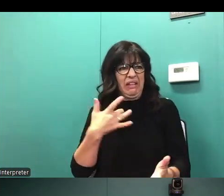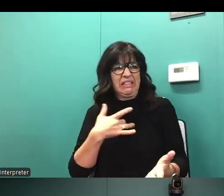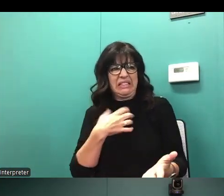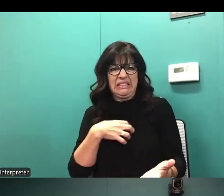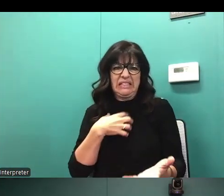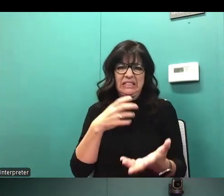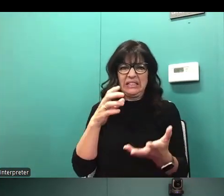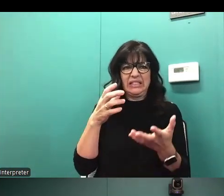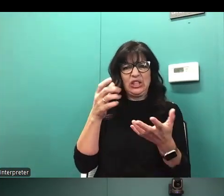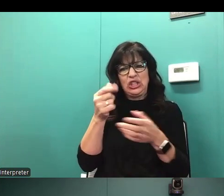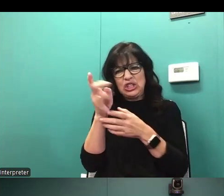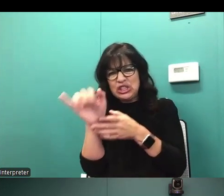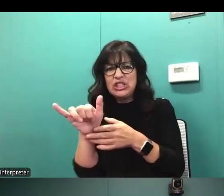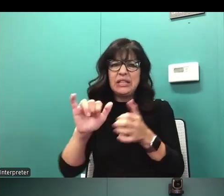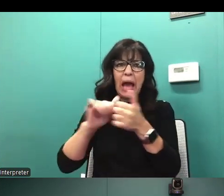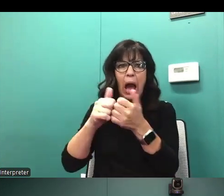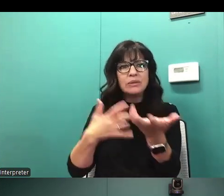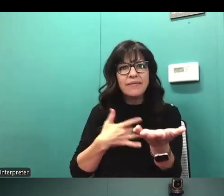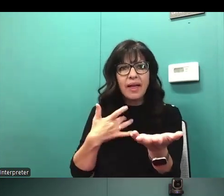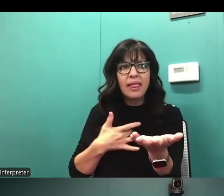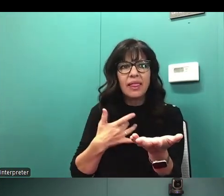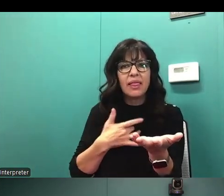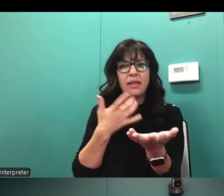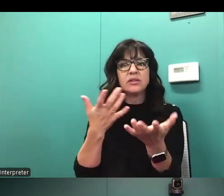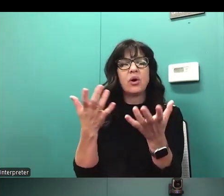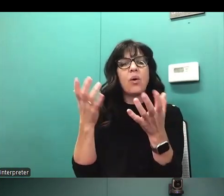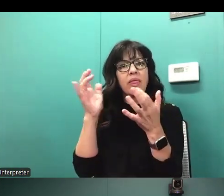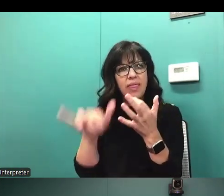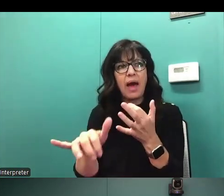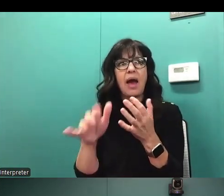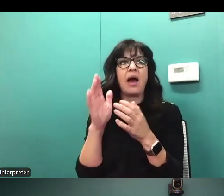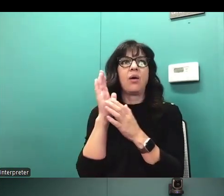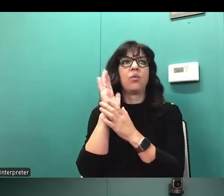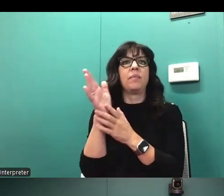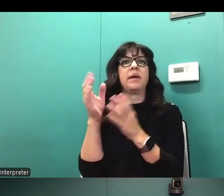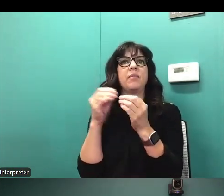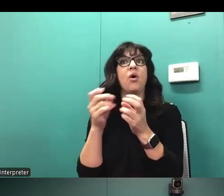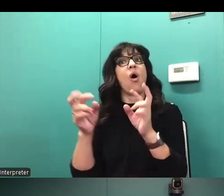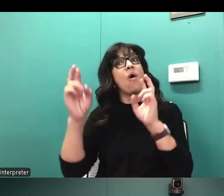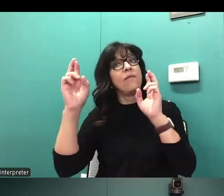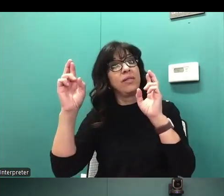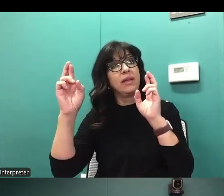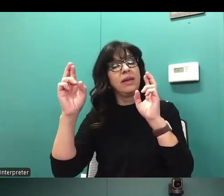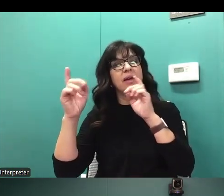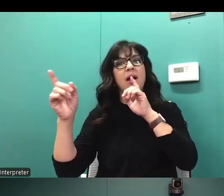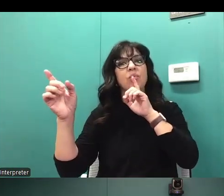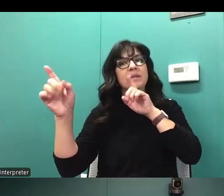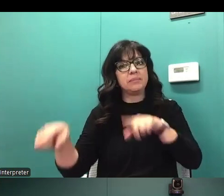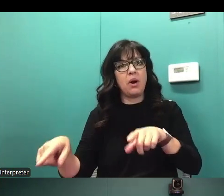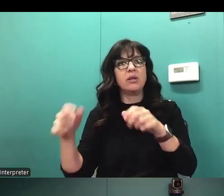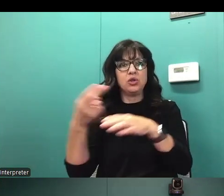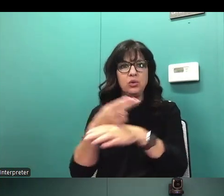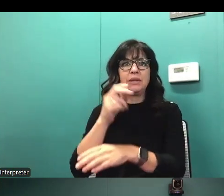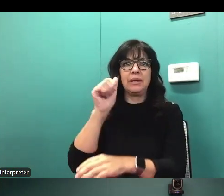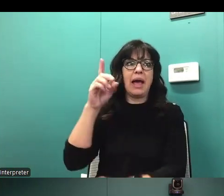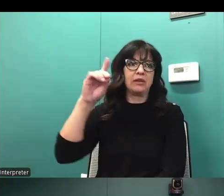gushy. How does it feel? So you're gonna get some kind of, hopefully, a response with using an